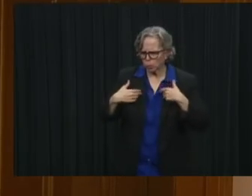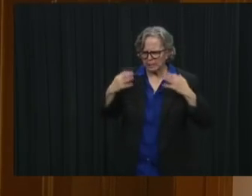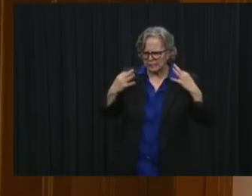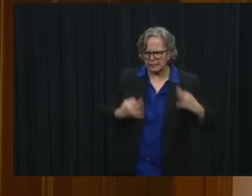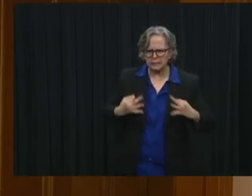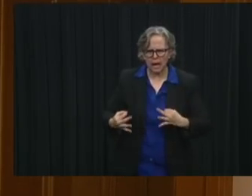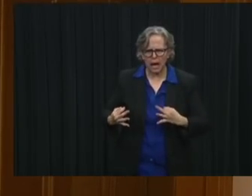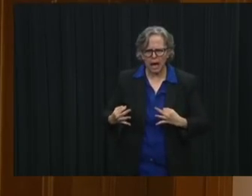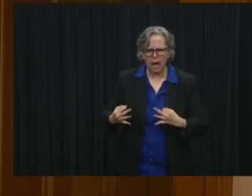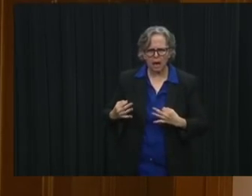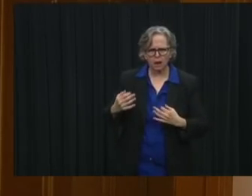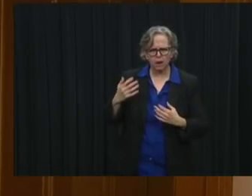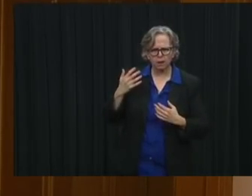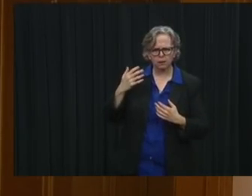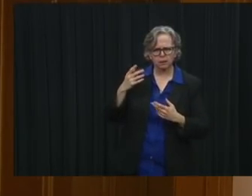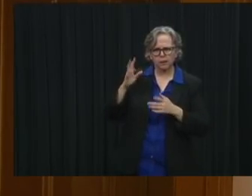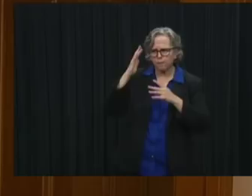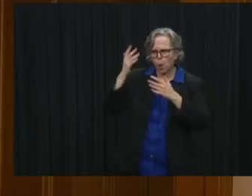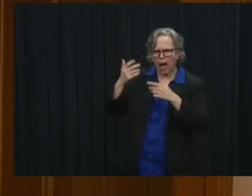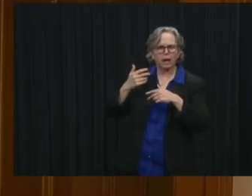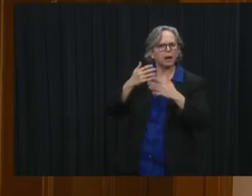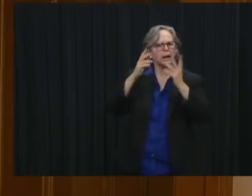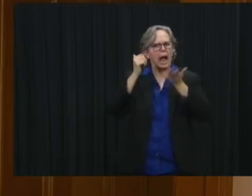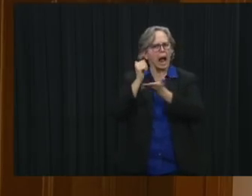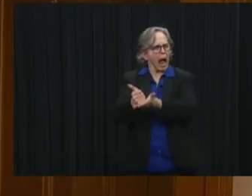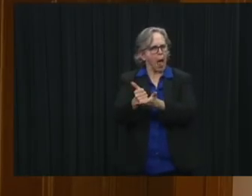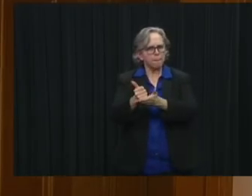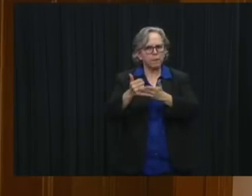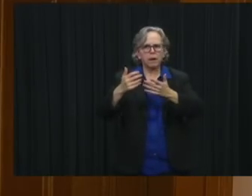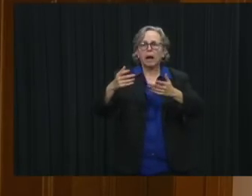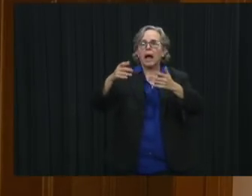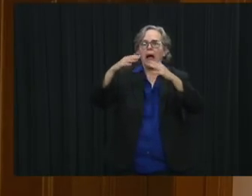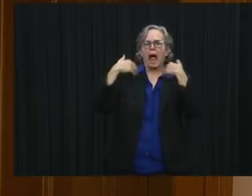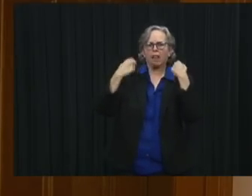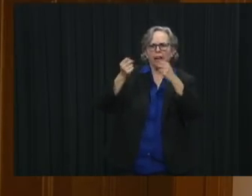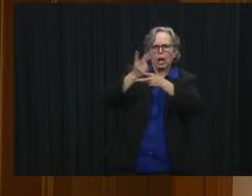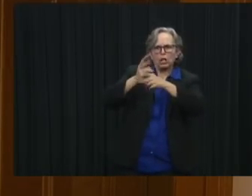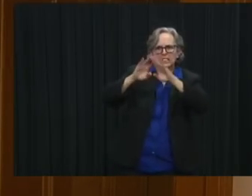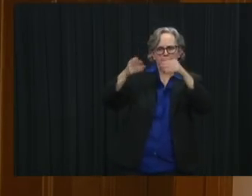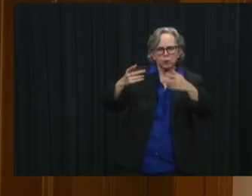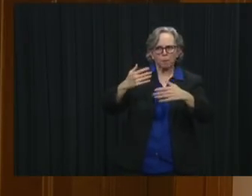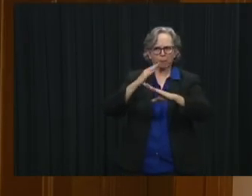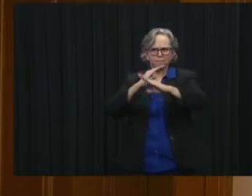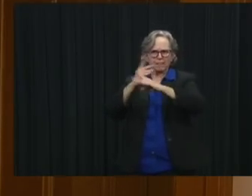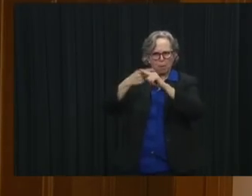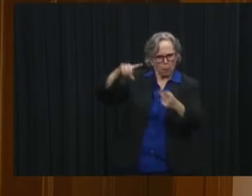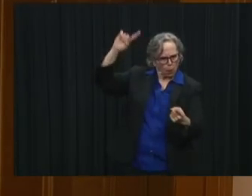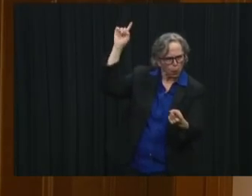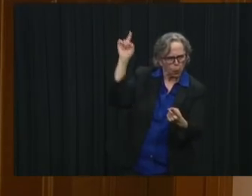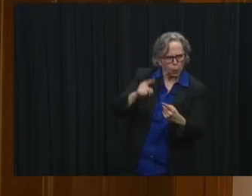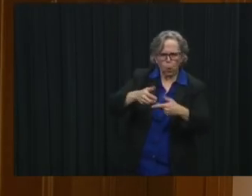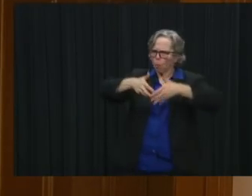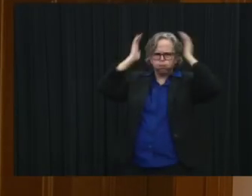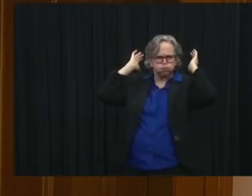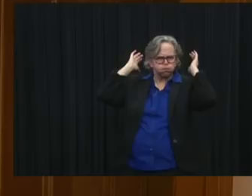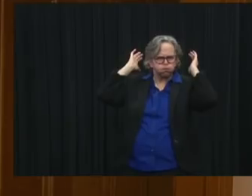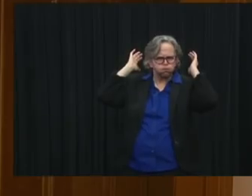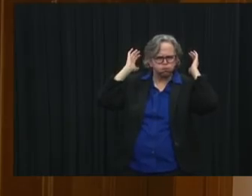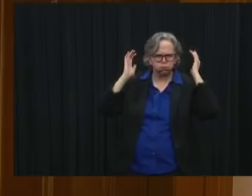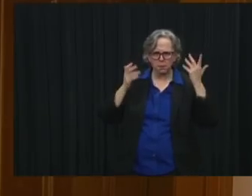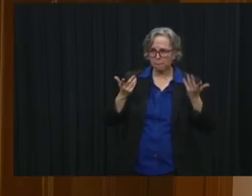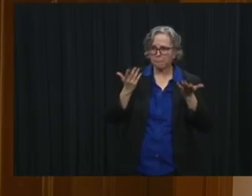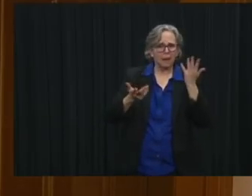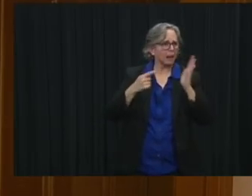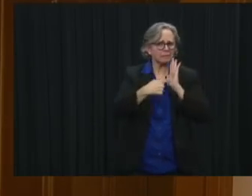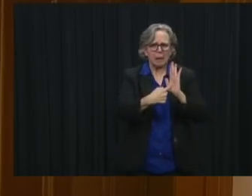off of our healthcare system and our ICUs. We know that we're going to need to double the amount of capacity that